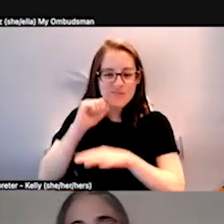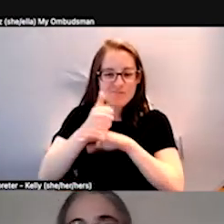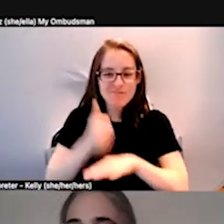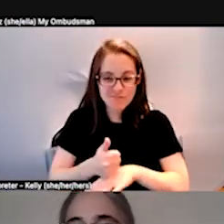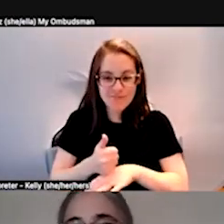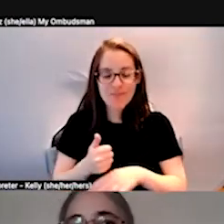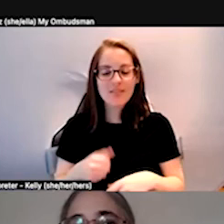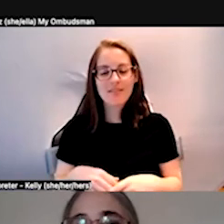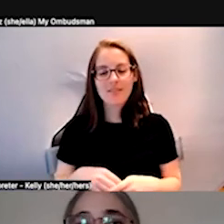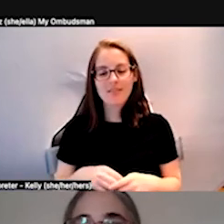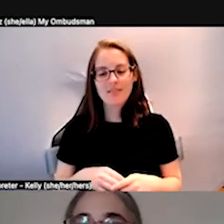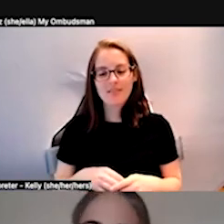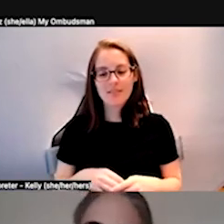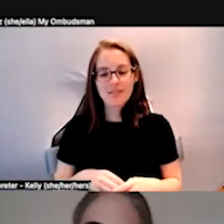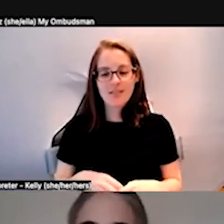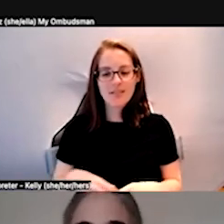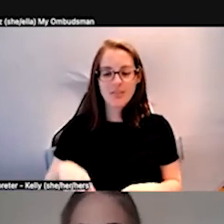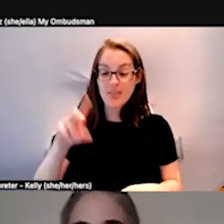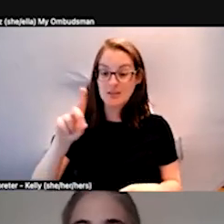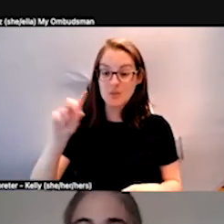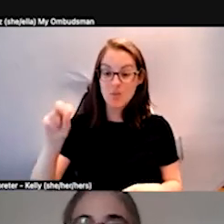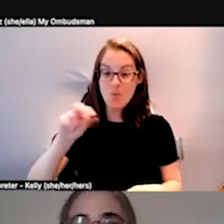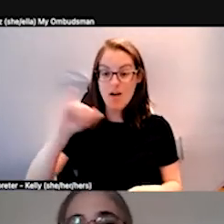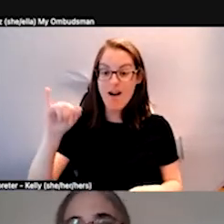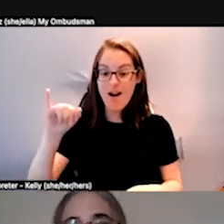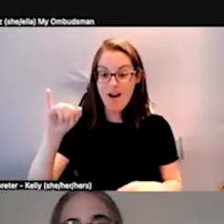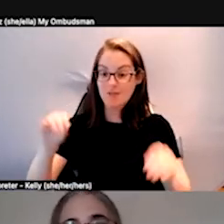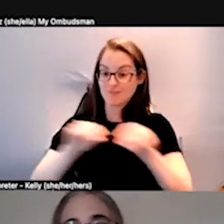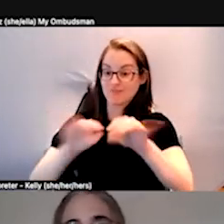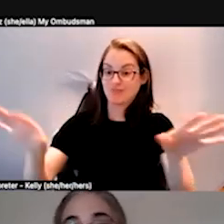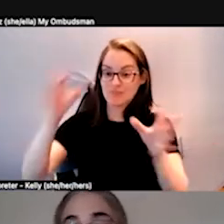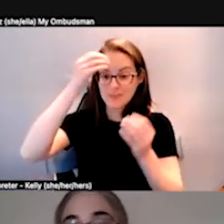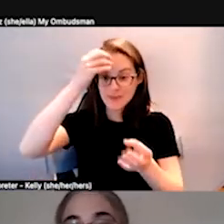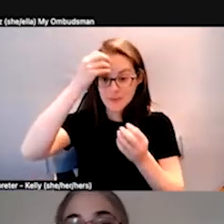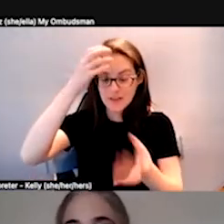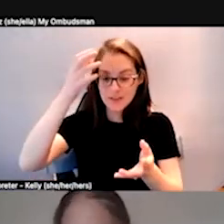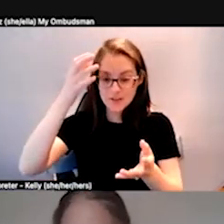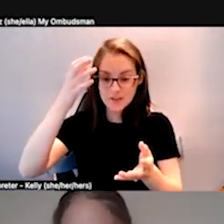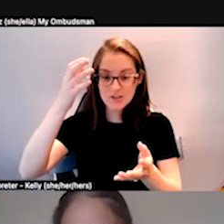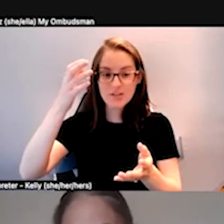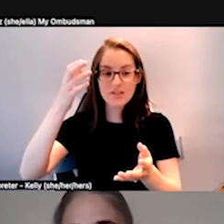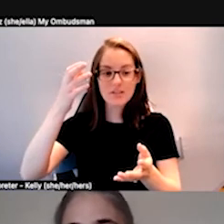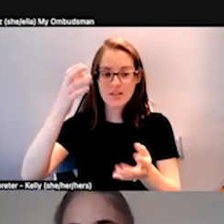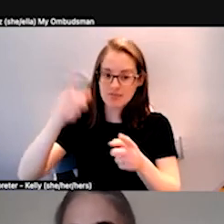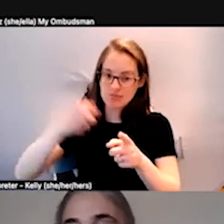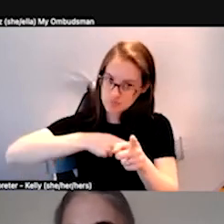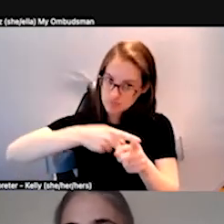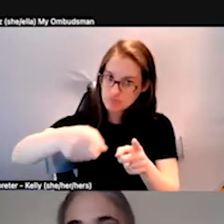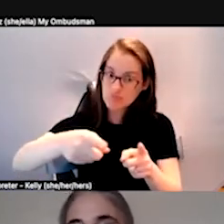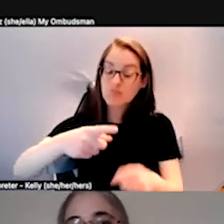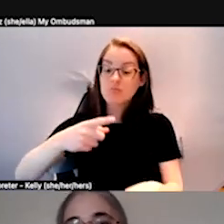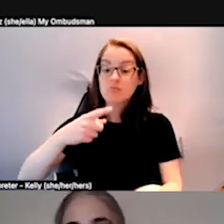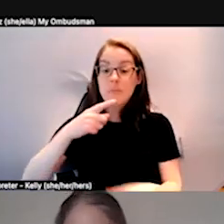on this a slide ago, but the DOI bulletin I mentioned a few minutes ago, it specifies that denying